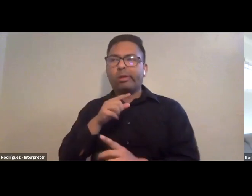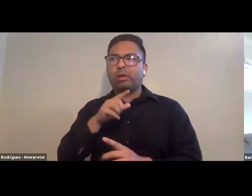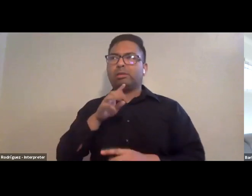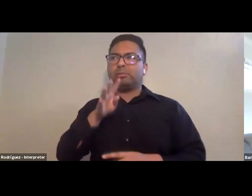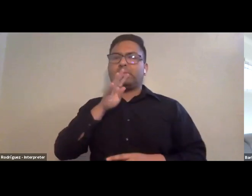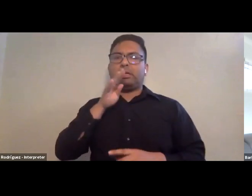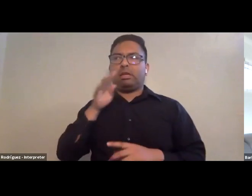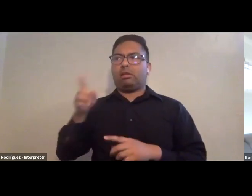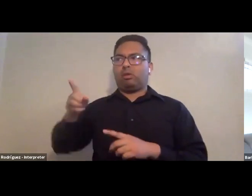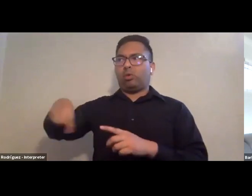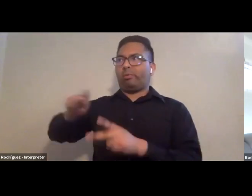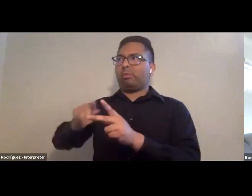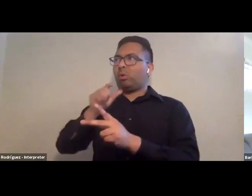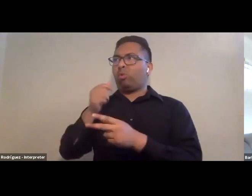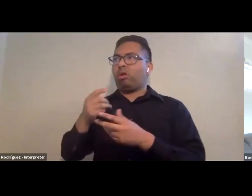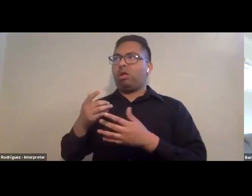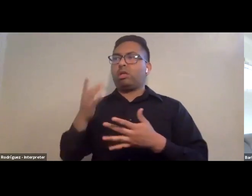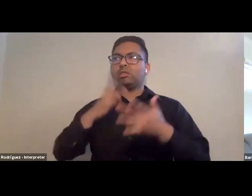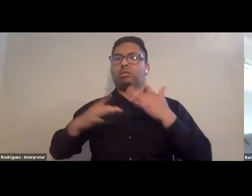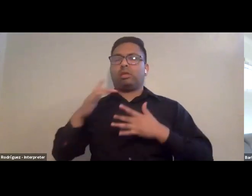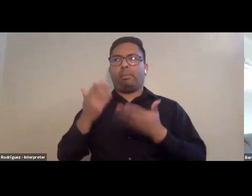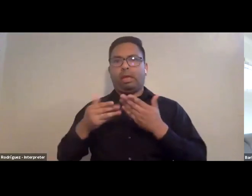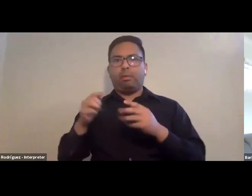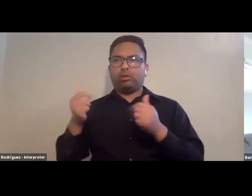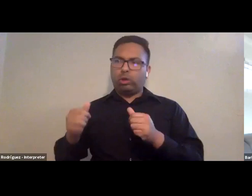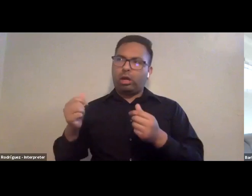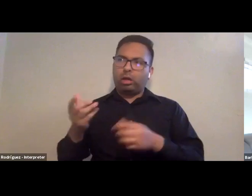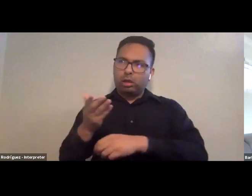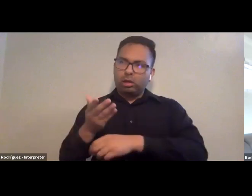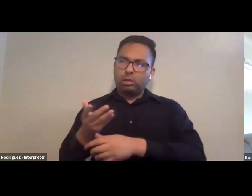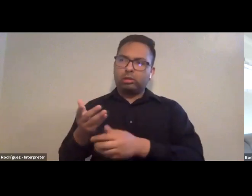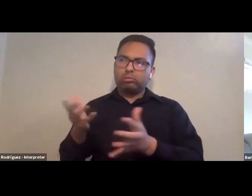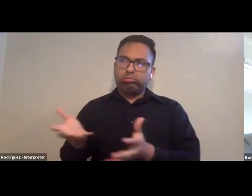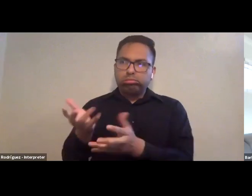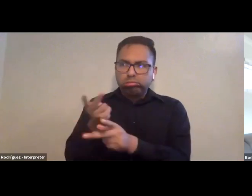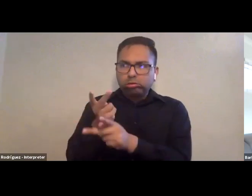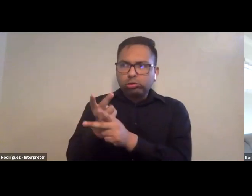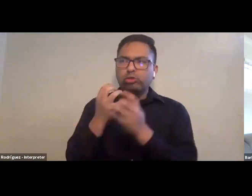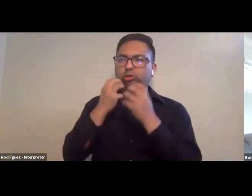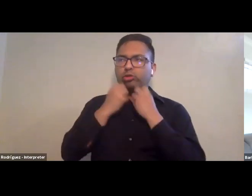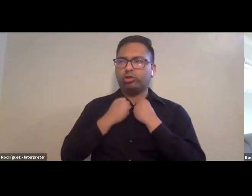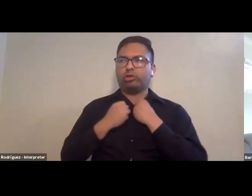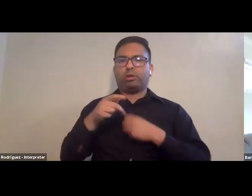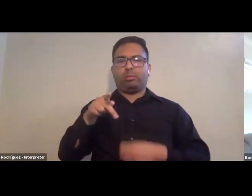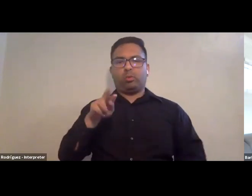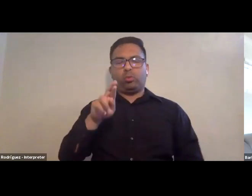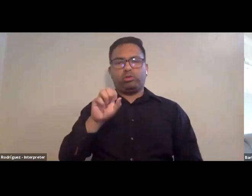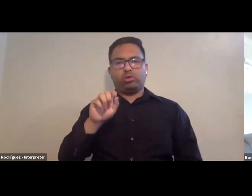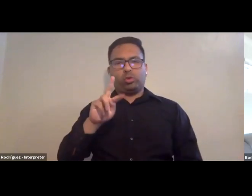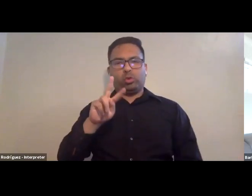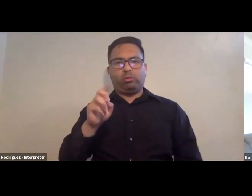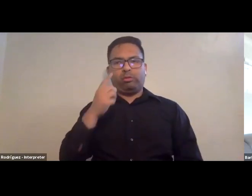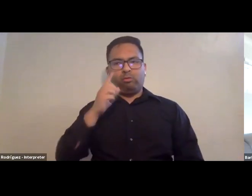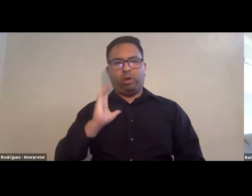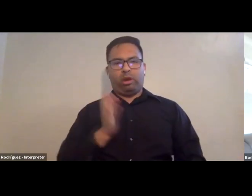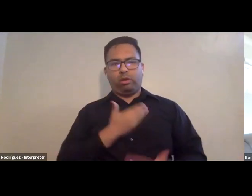the dispossessed may be recuperated and preserved for our future generations.